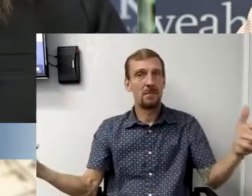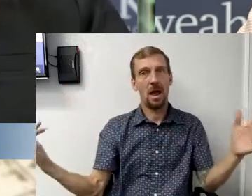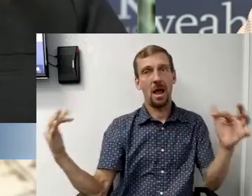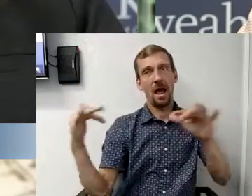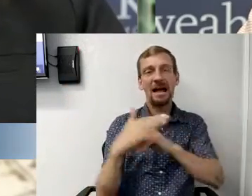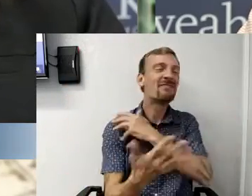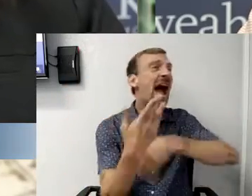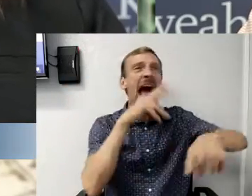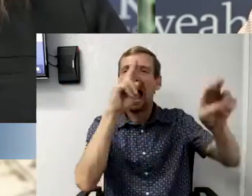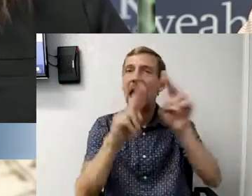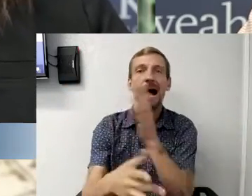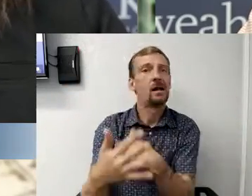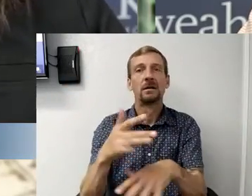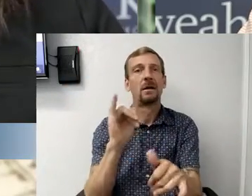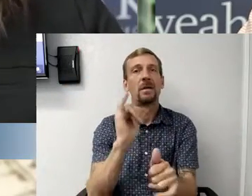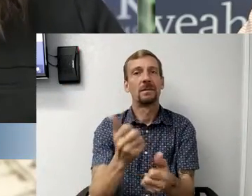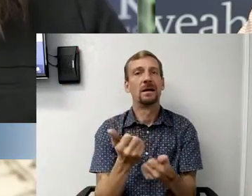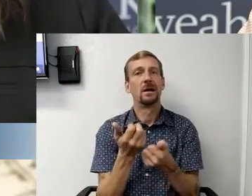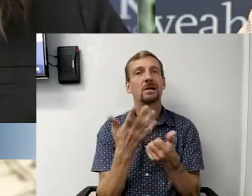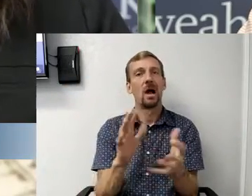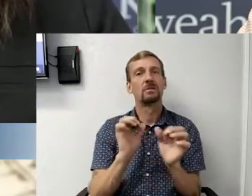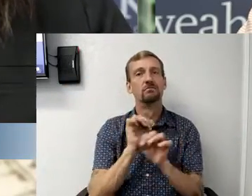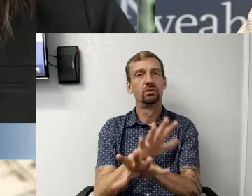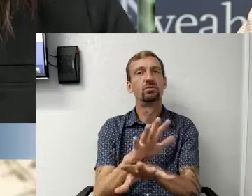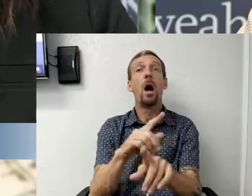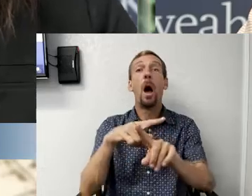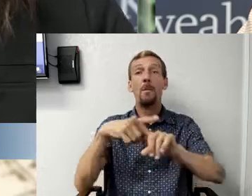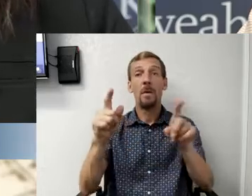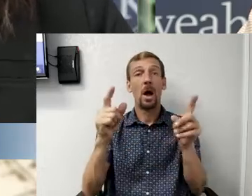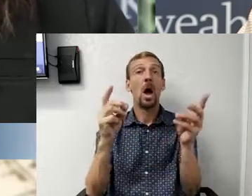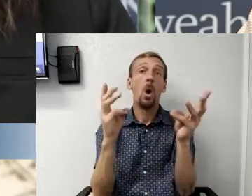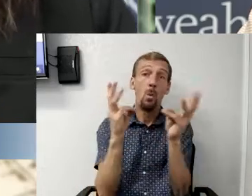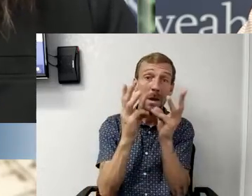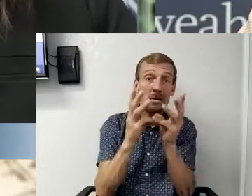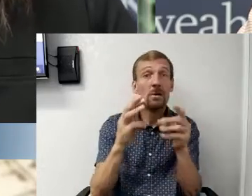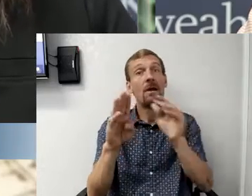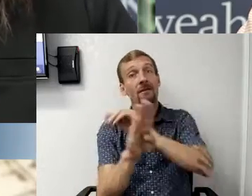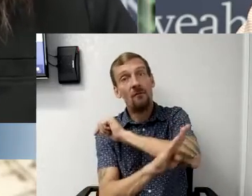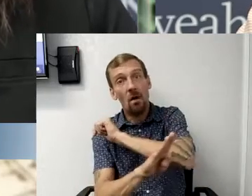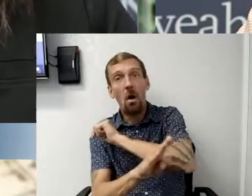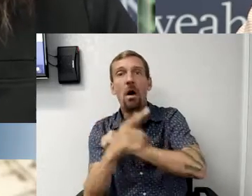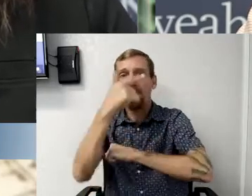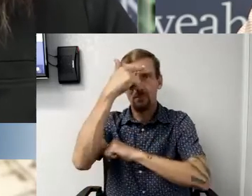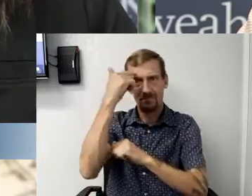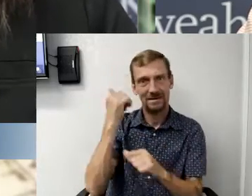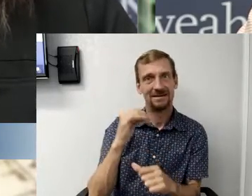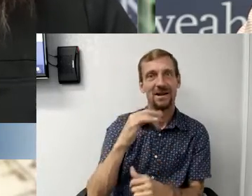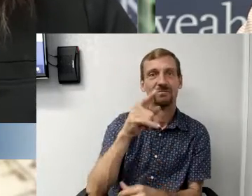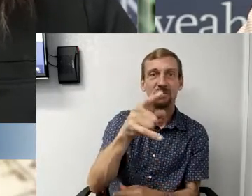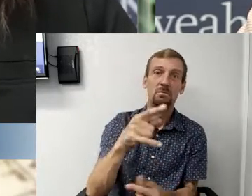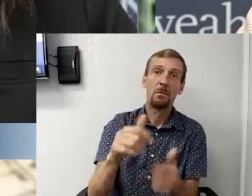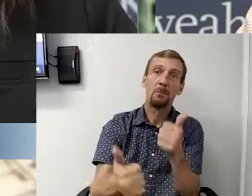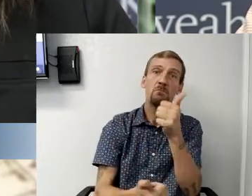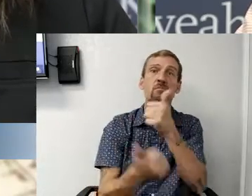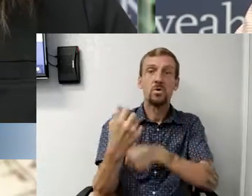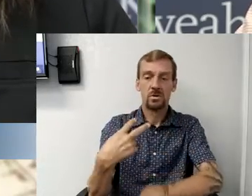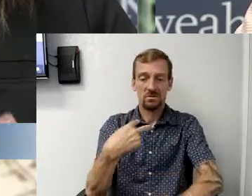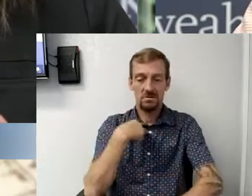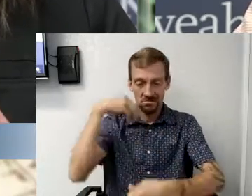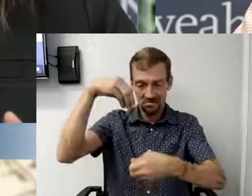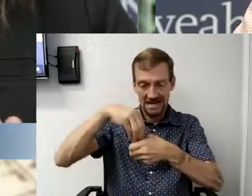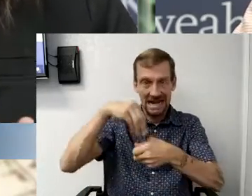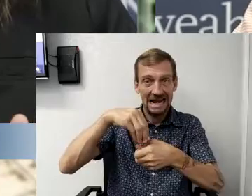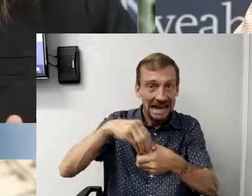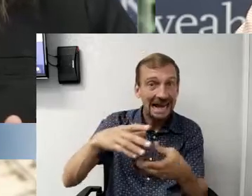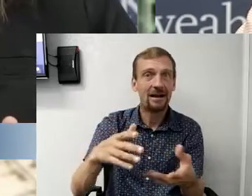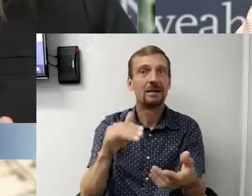to gather inside because of our weather and everything. So, flu doesn't ever really go away. It